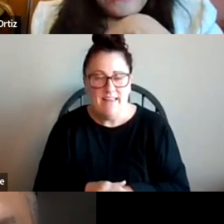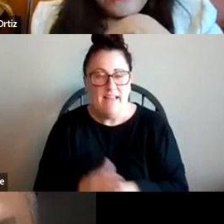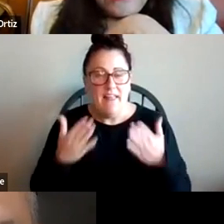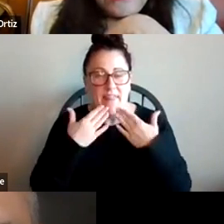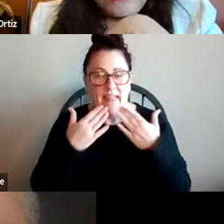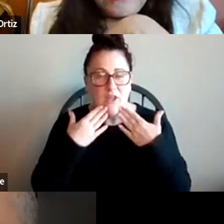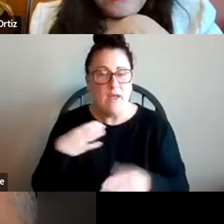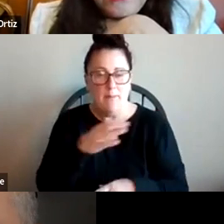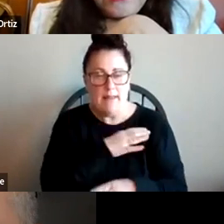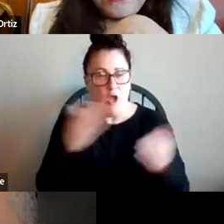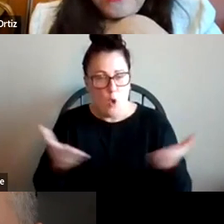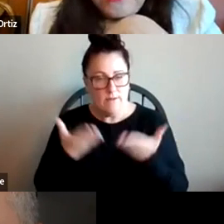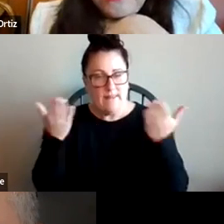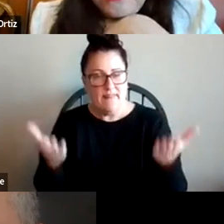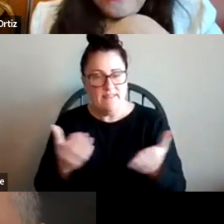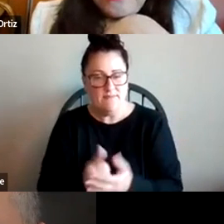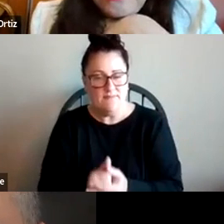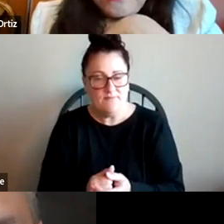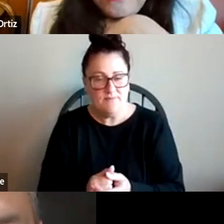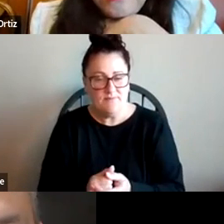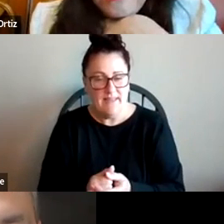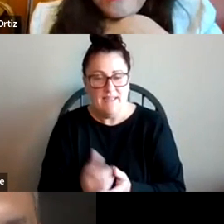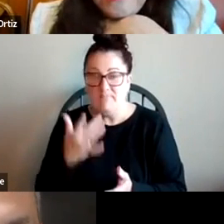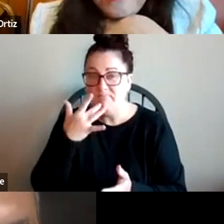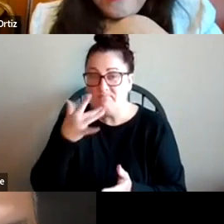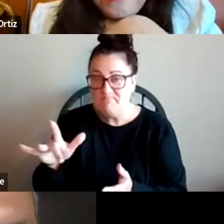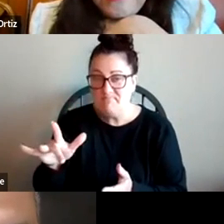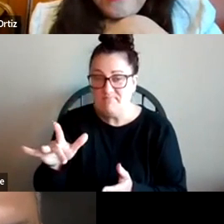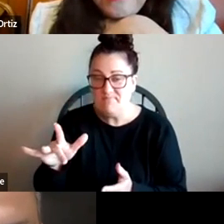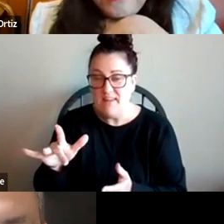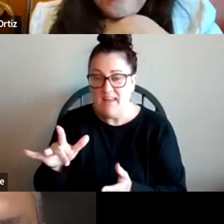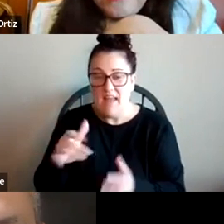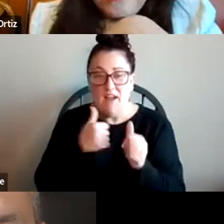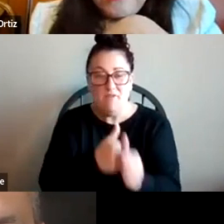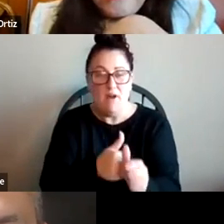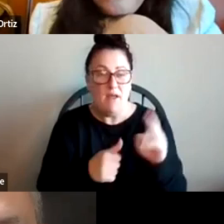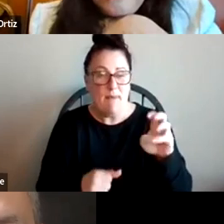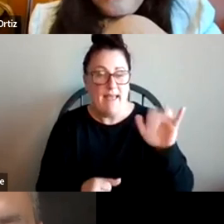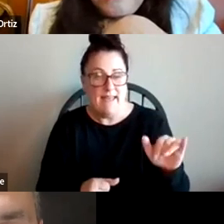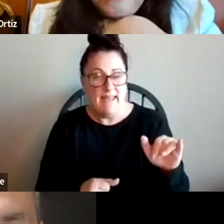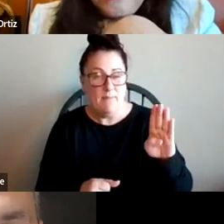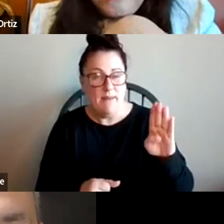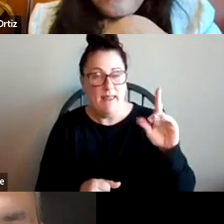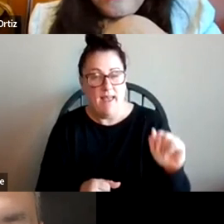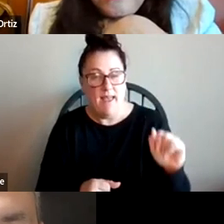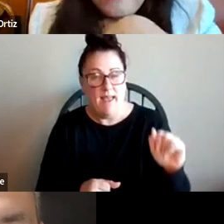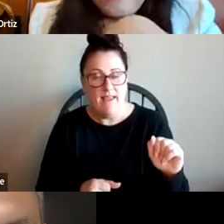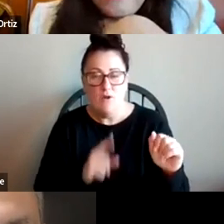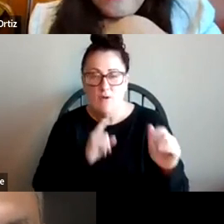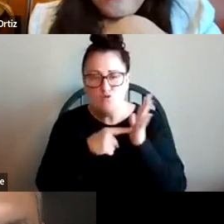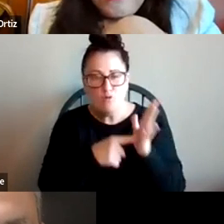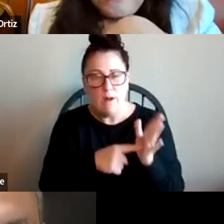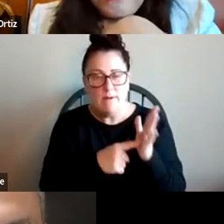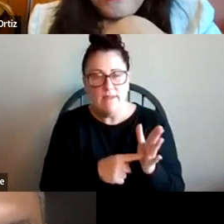for hosting this. And it's fortuitous that I'm following Ms. Manny from BDA, which I think is an amazing representative of